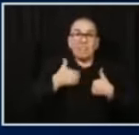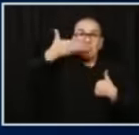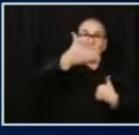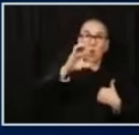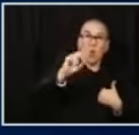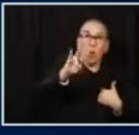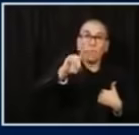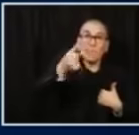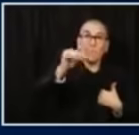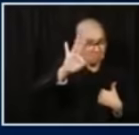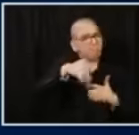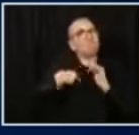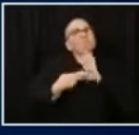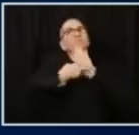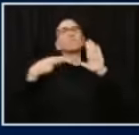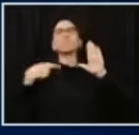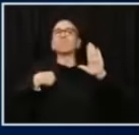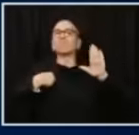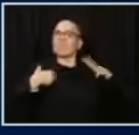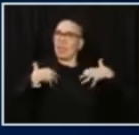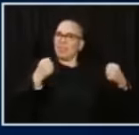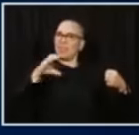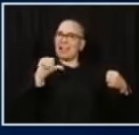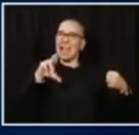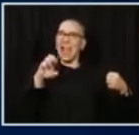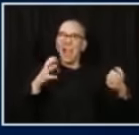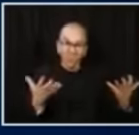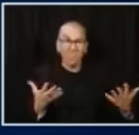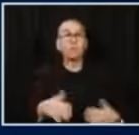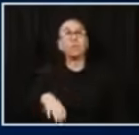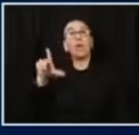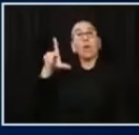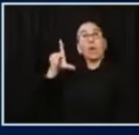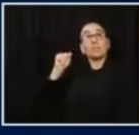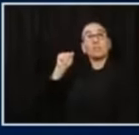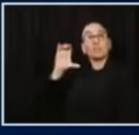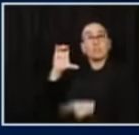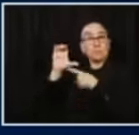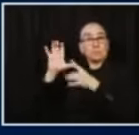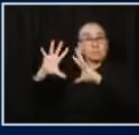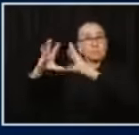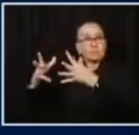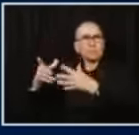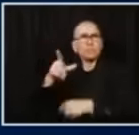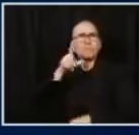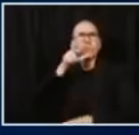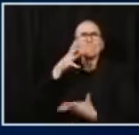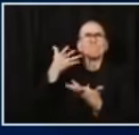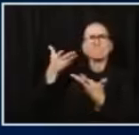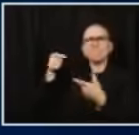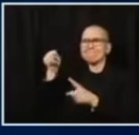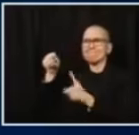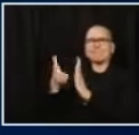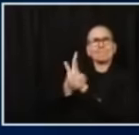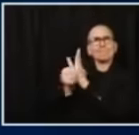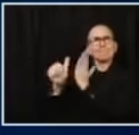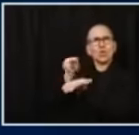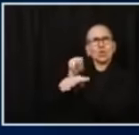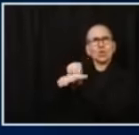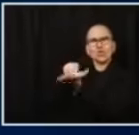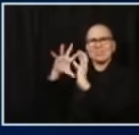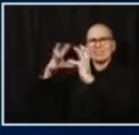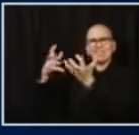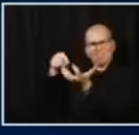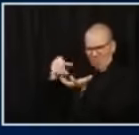priority is our skilled nursing facilities because that's where our most vulnerable Minnesotans reside. In the second